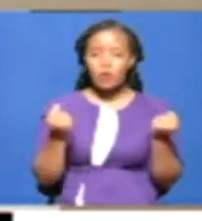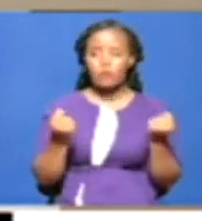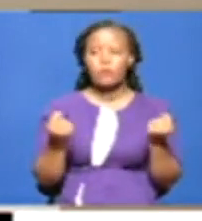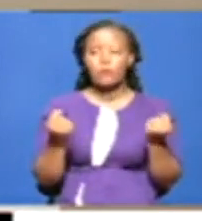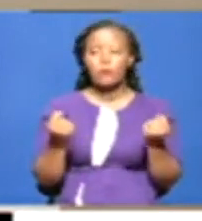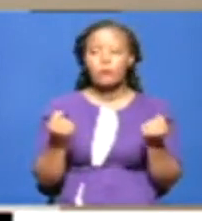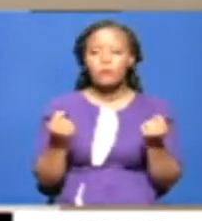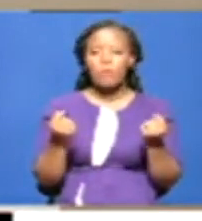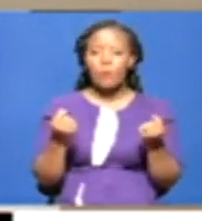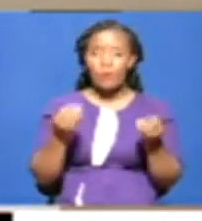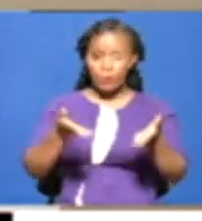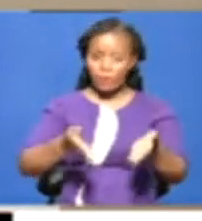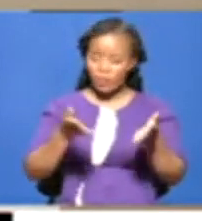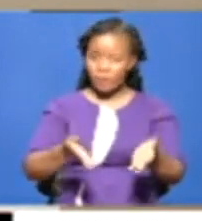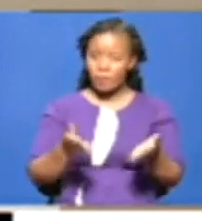Right now,